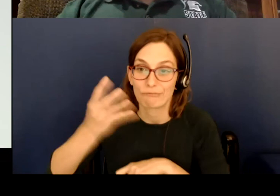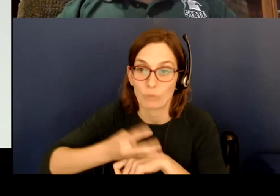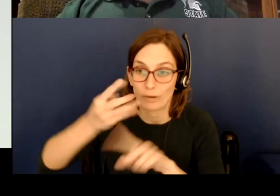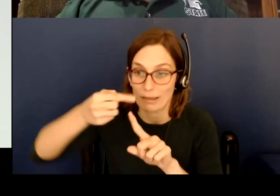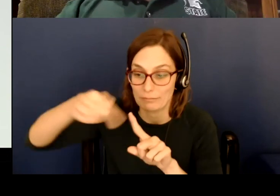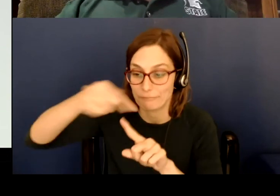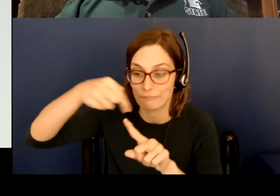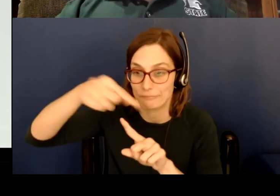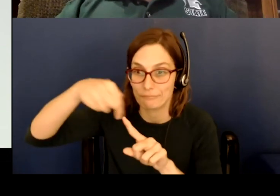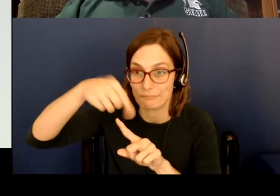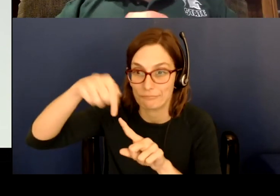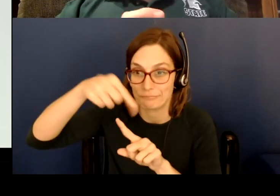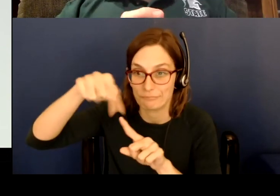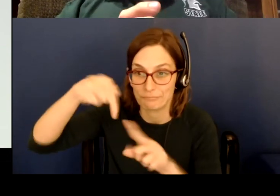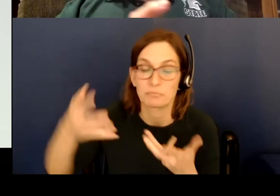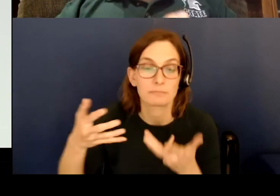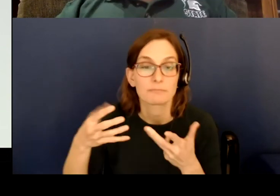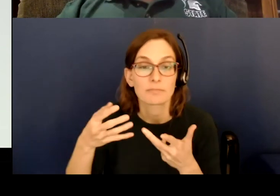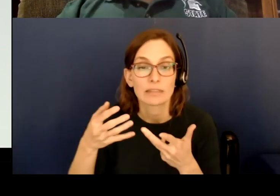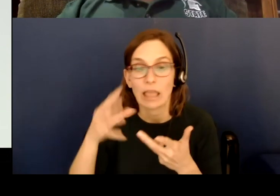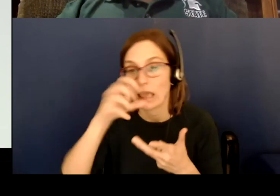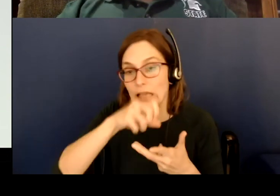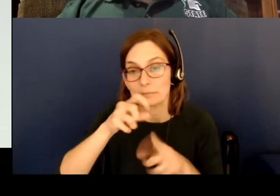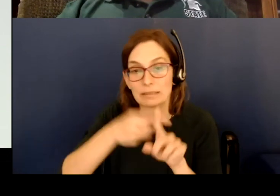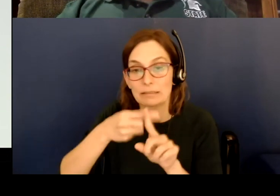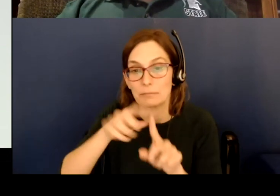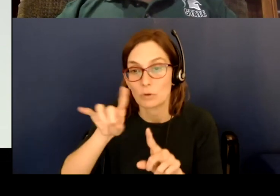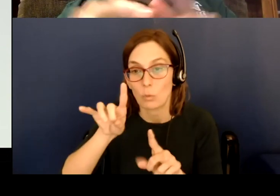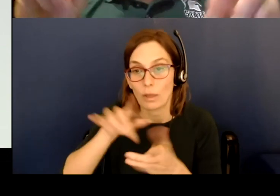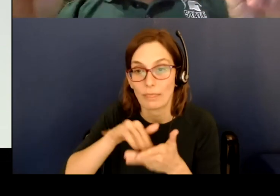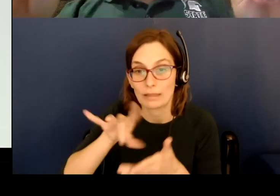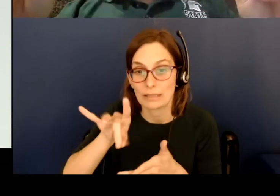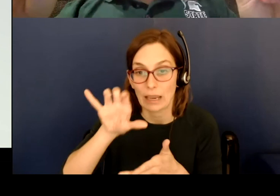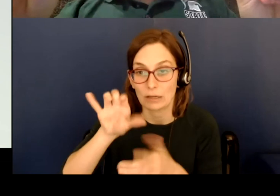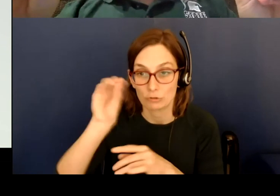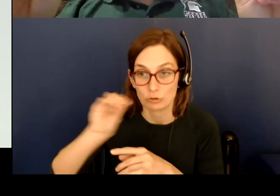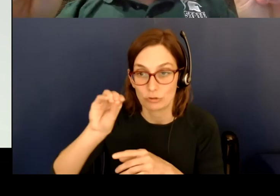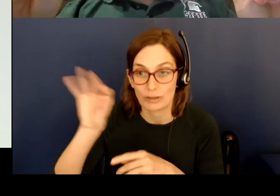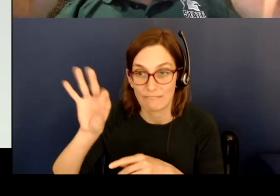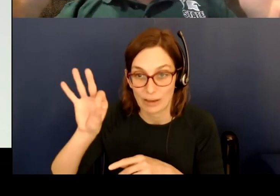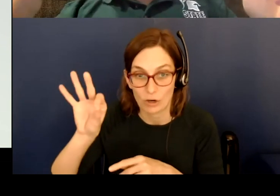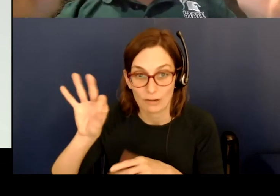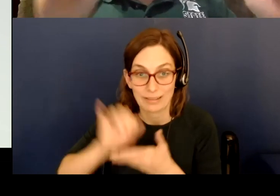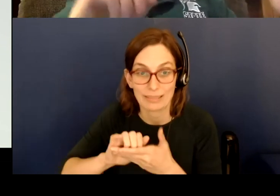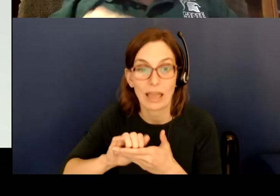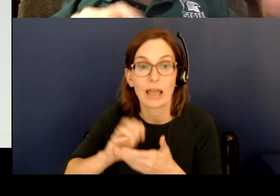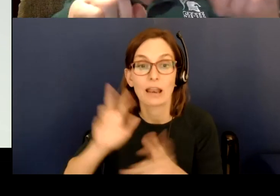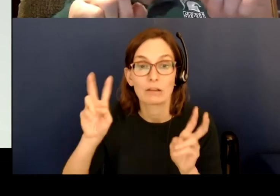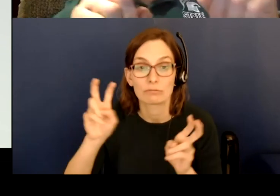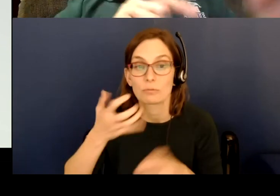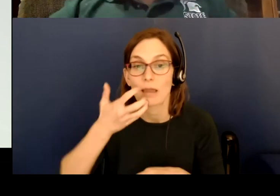days. Estimated temperature of 1800 degrees Fahrenheit. This is where the term hot Jupiter came